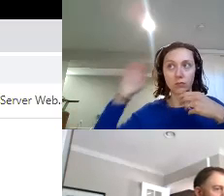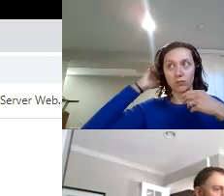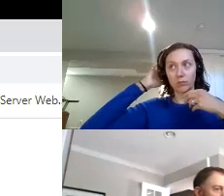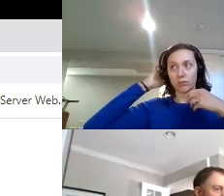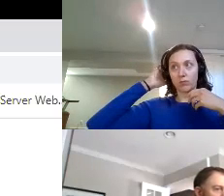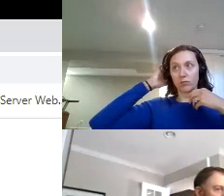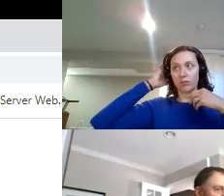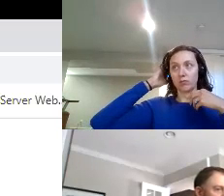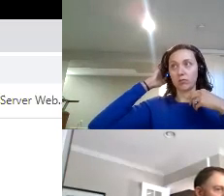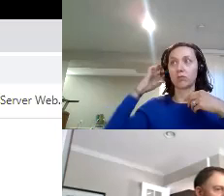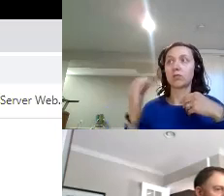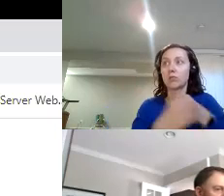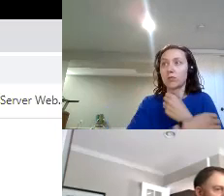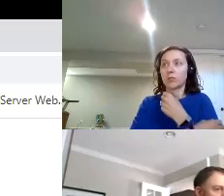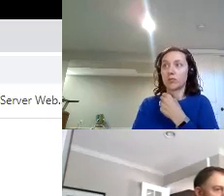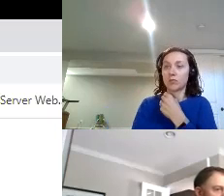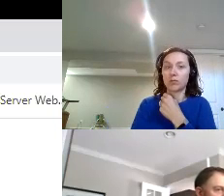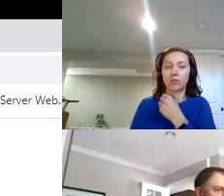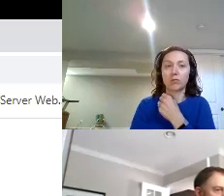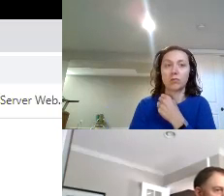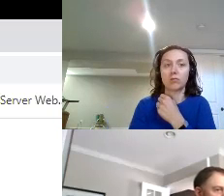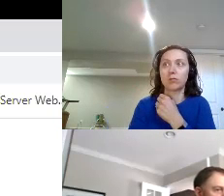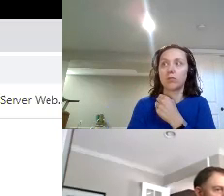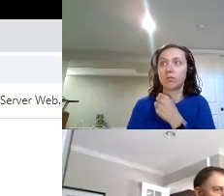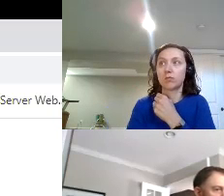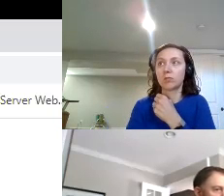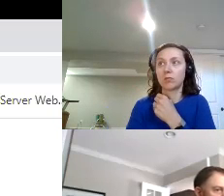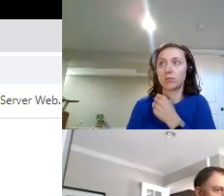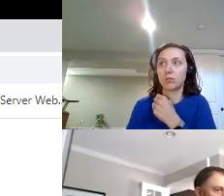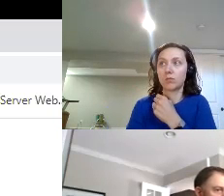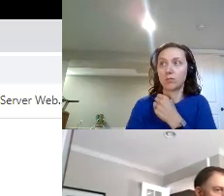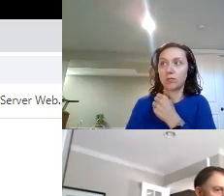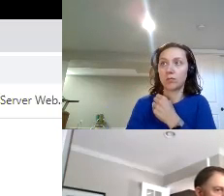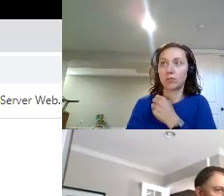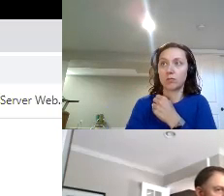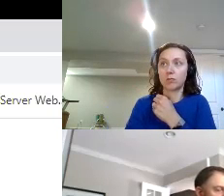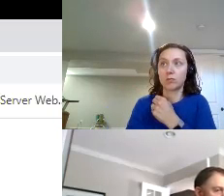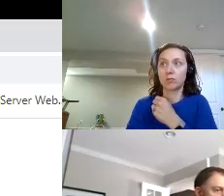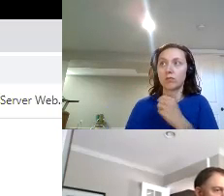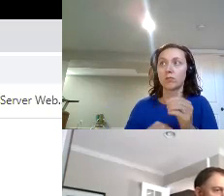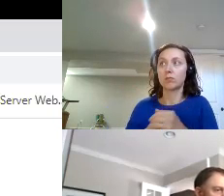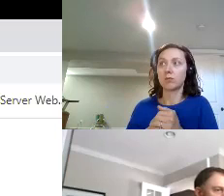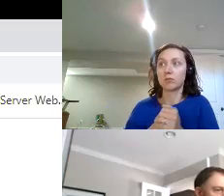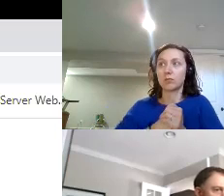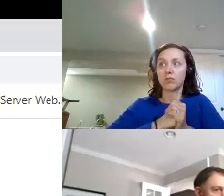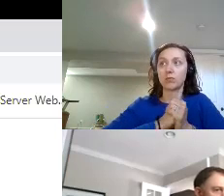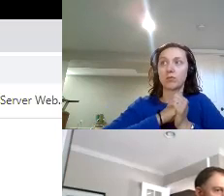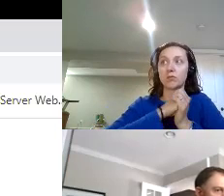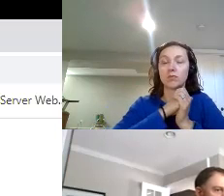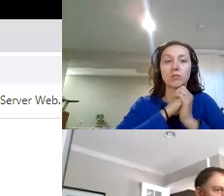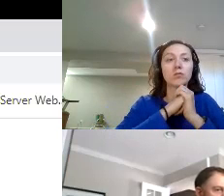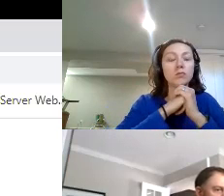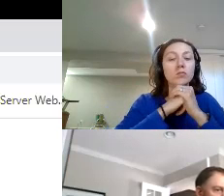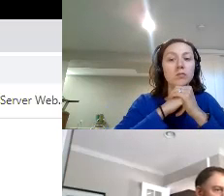in program planning for communities, and it could help with evaluation efforts or